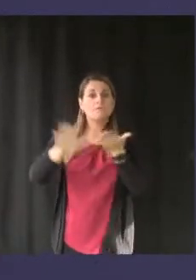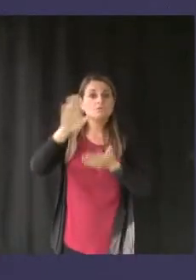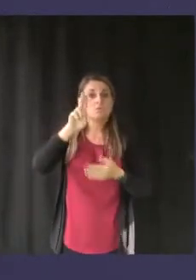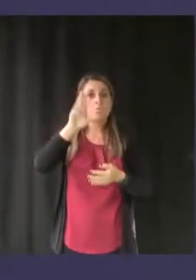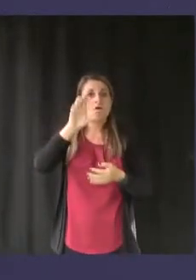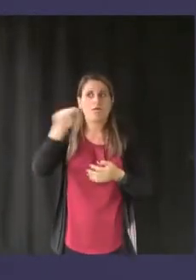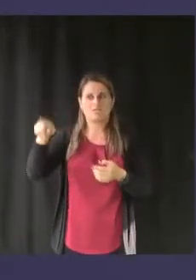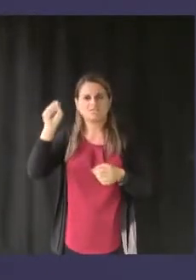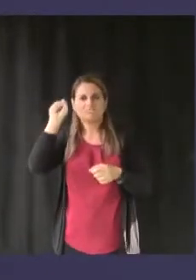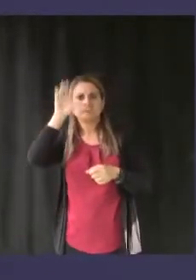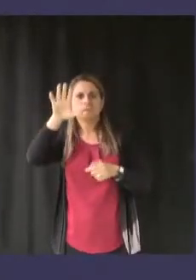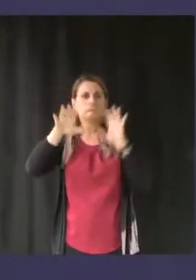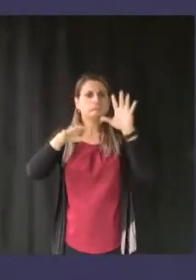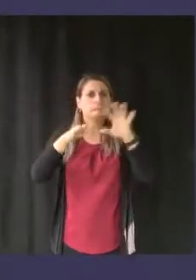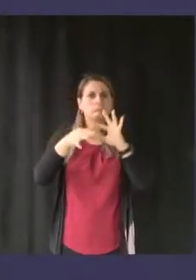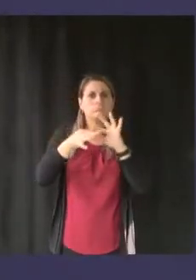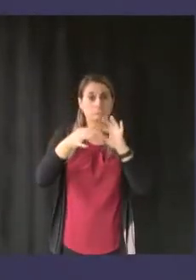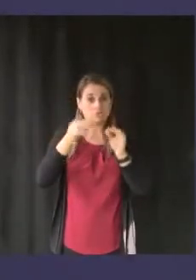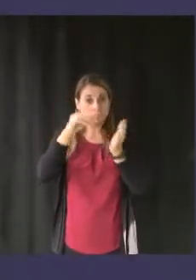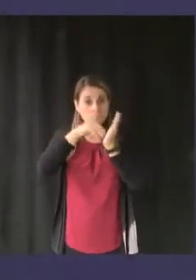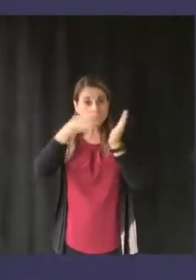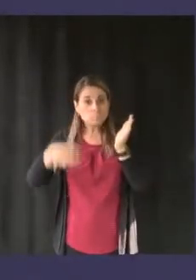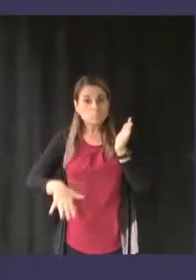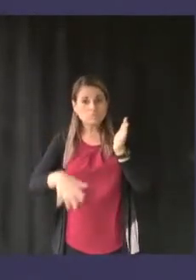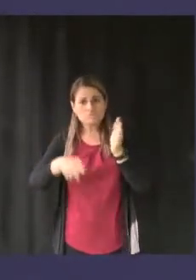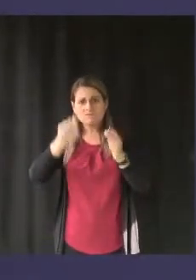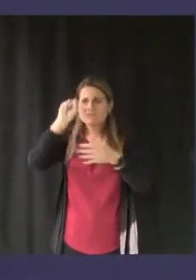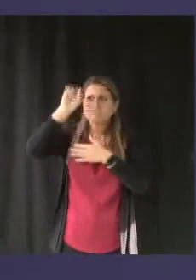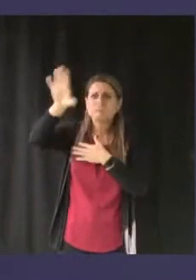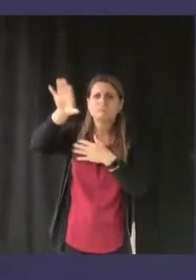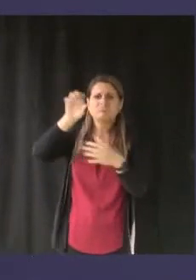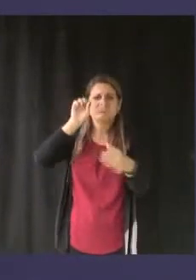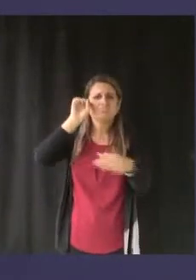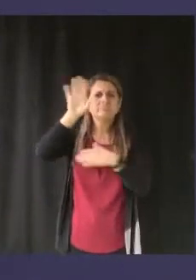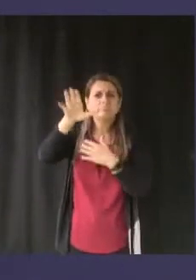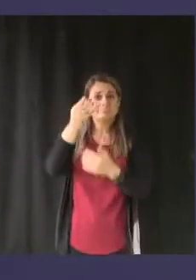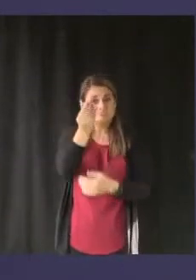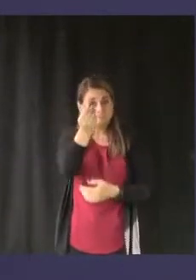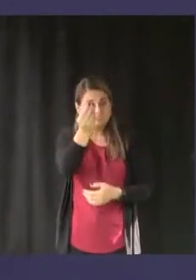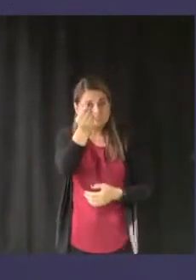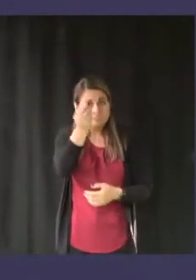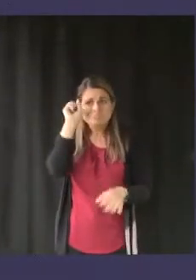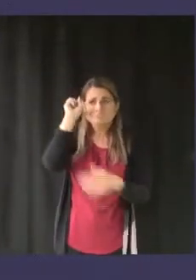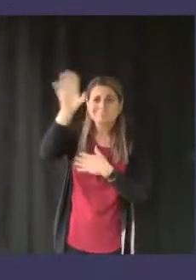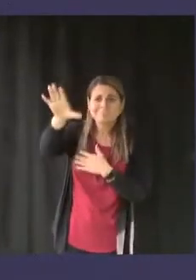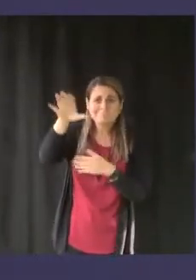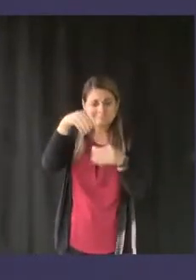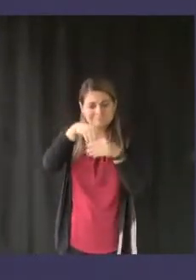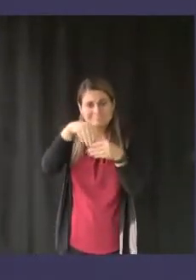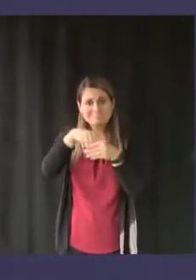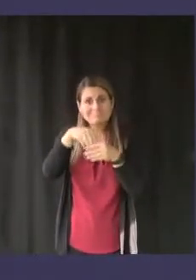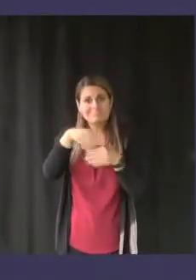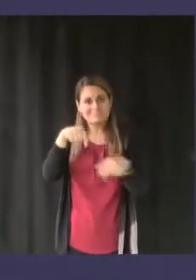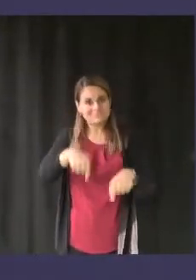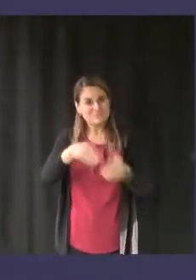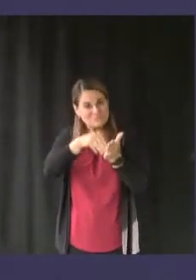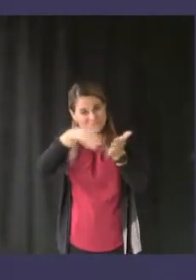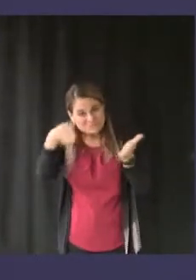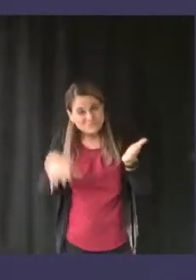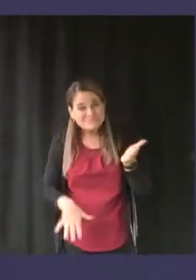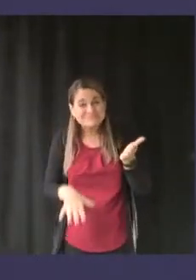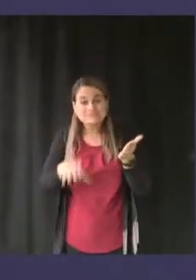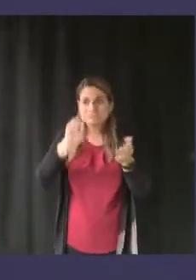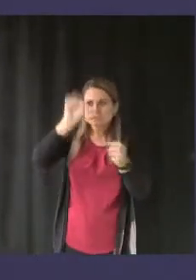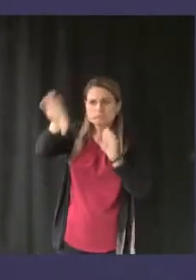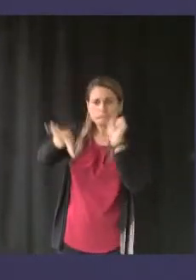messages from students at the University of Connecticut, some cash included with those messages from the students at the University of Connecticut.